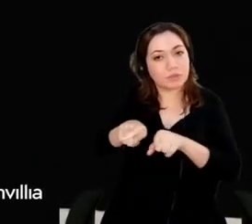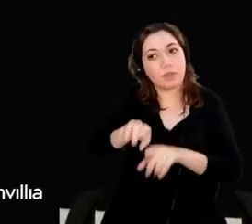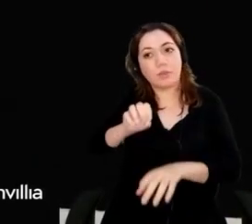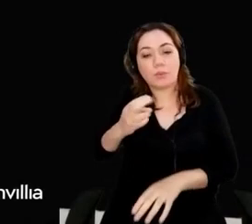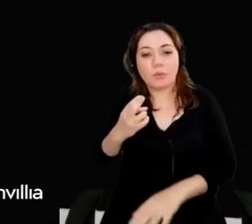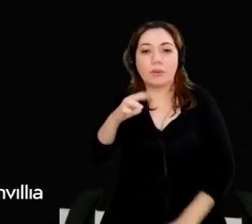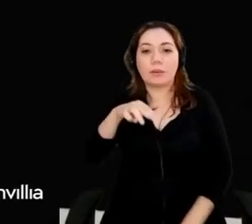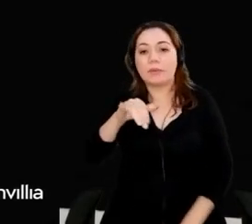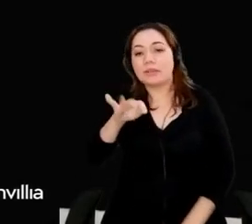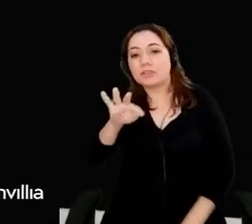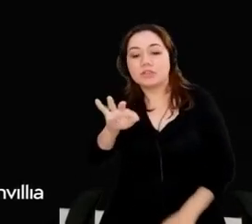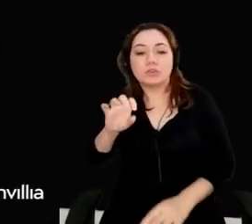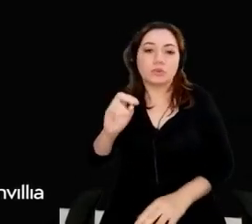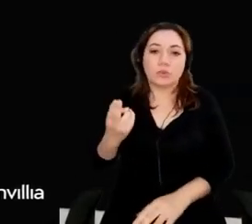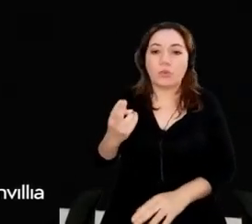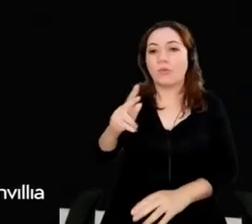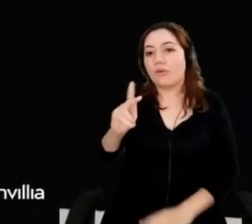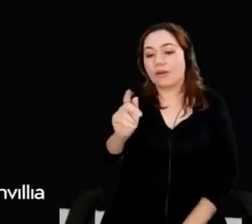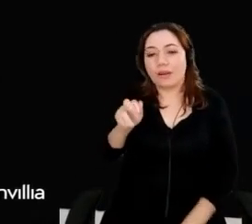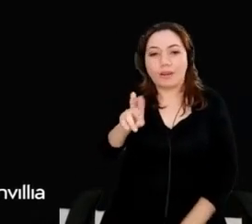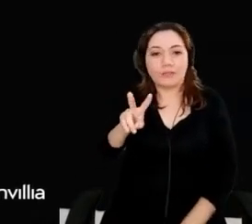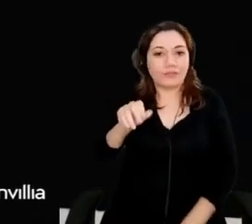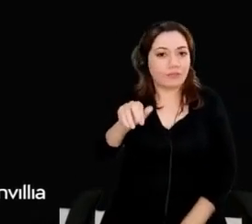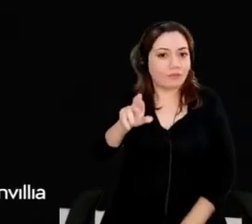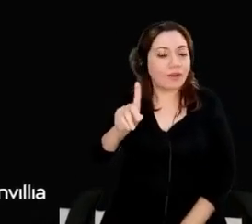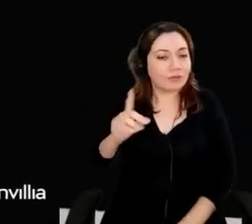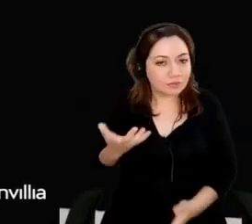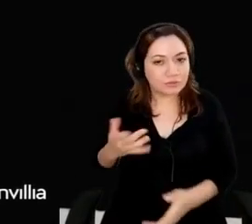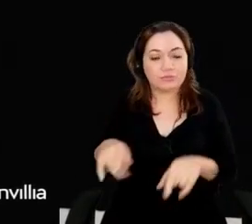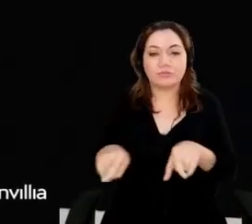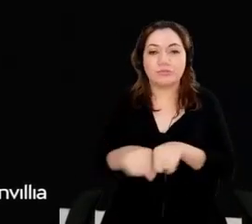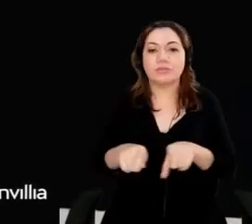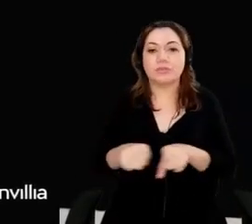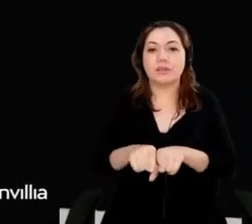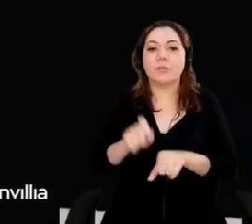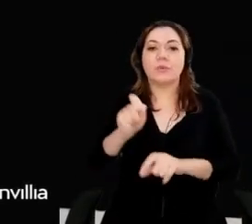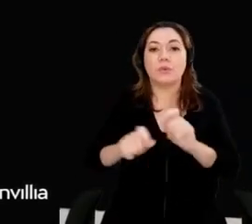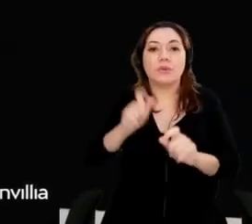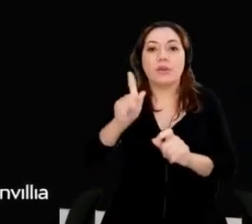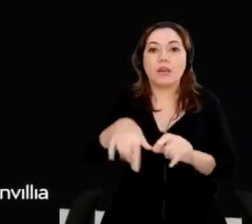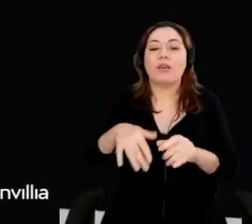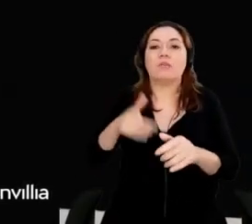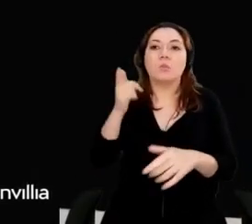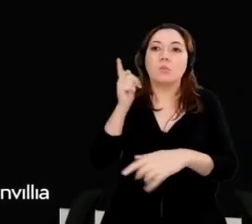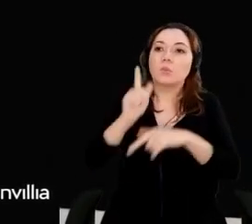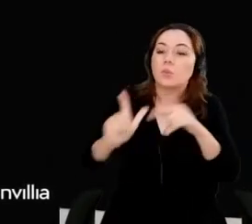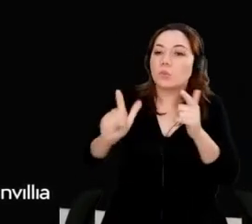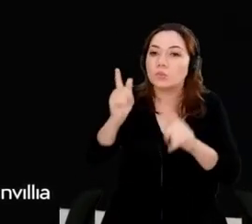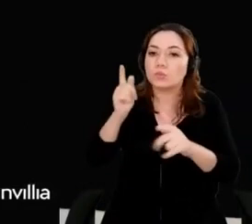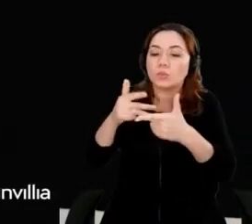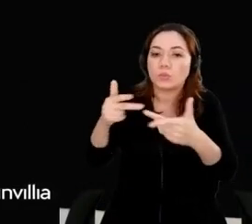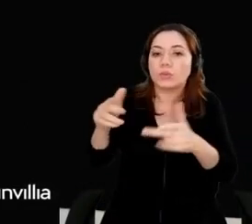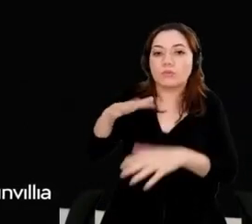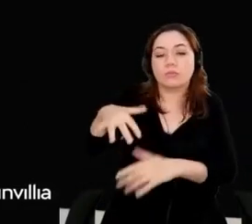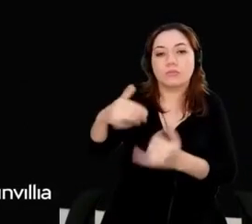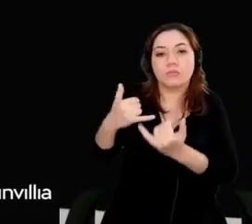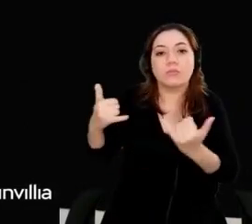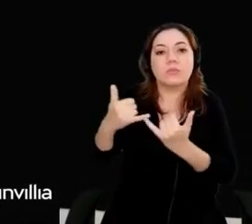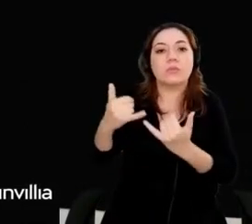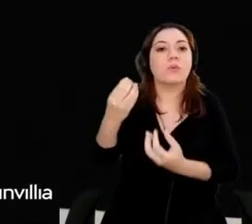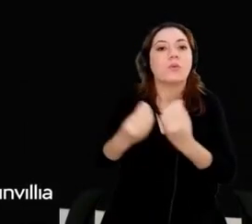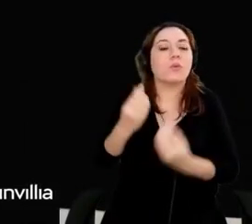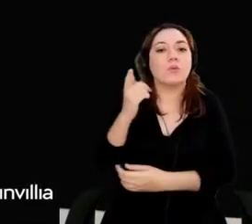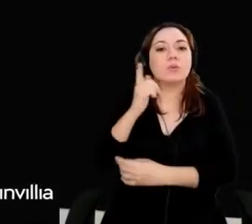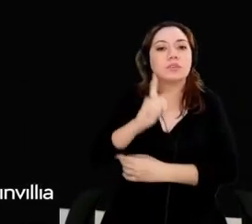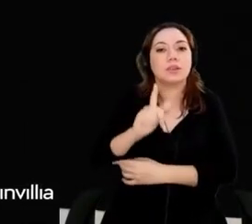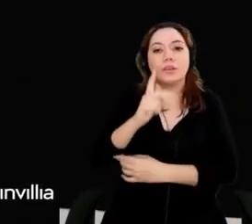And let's also think about breakthroughs in energy and how we can think about our relationship with this planet. Now,